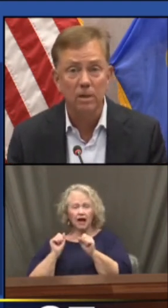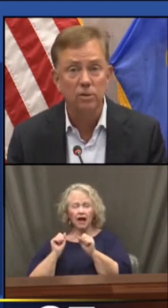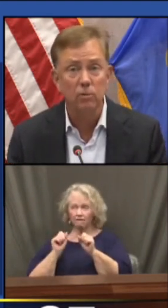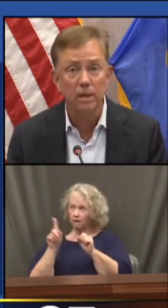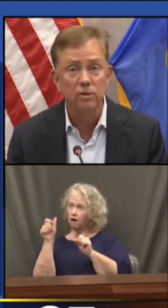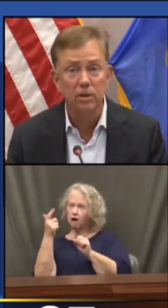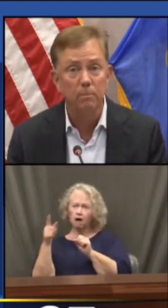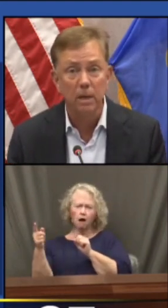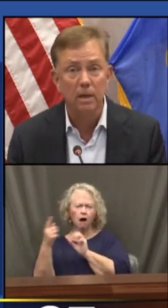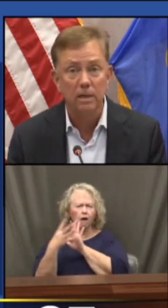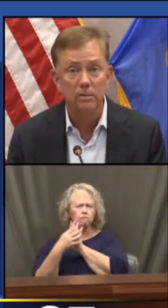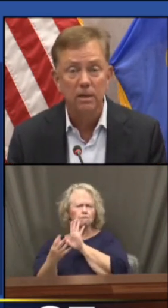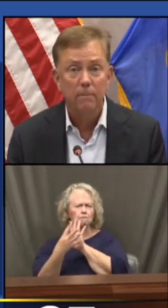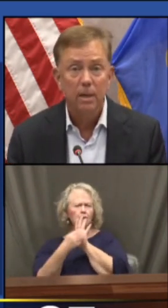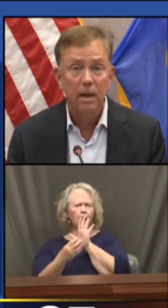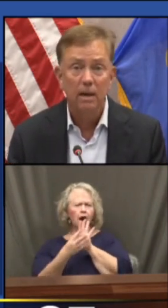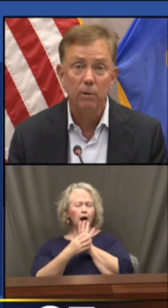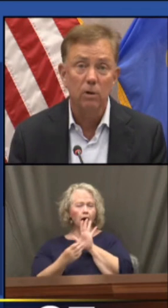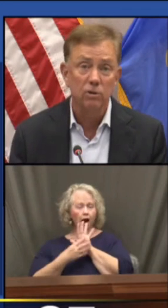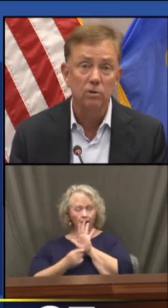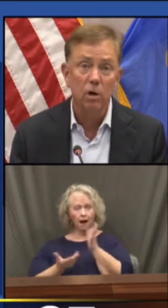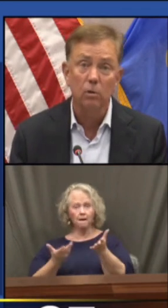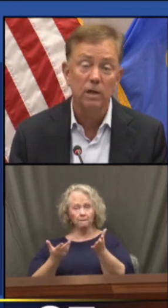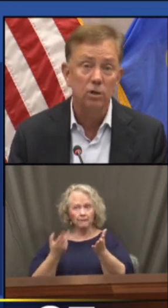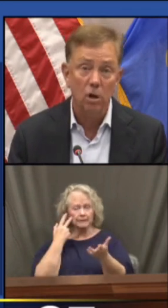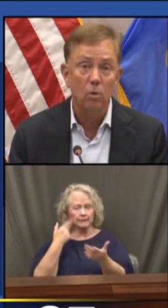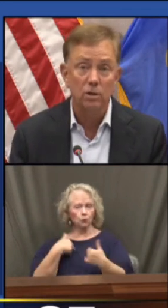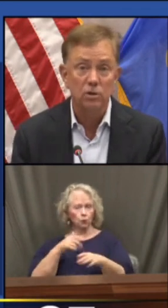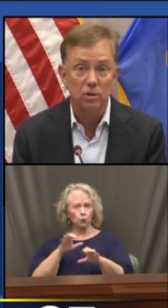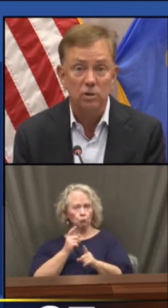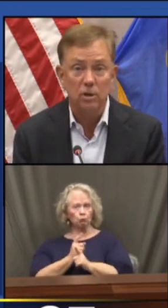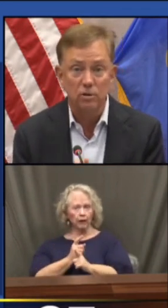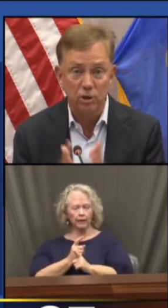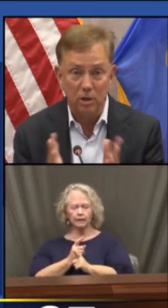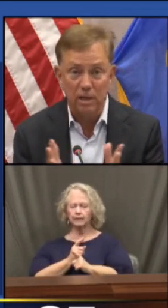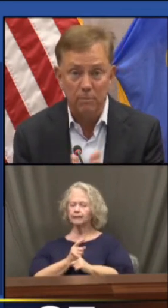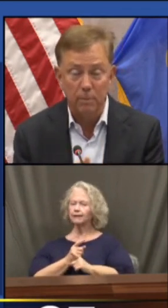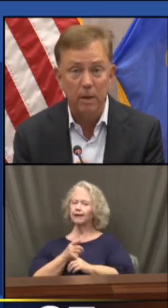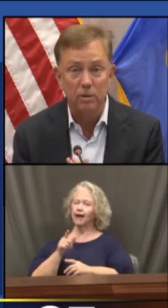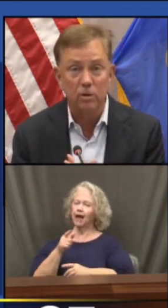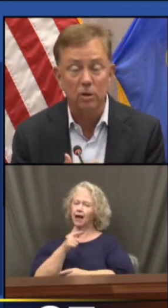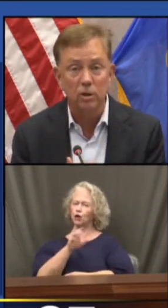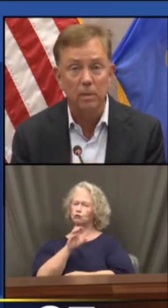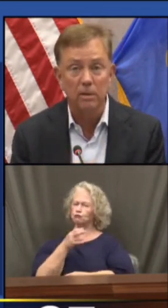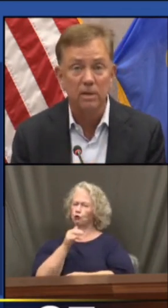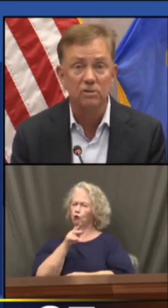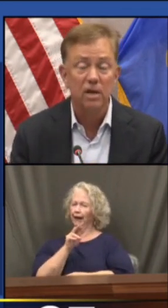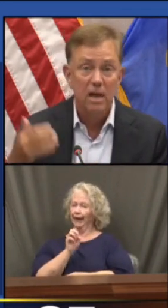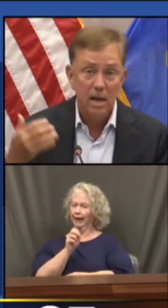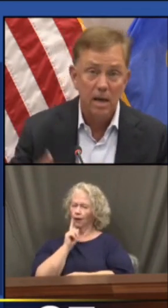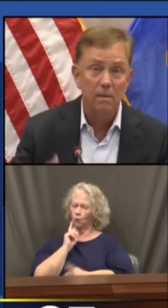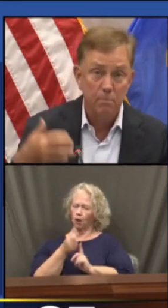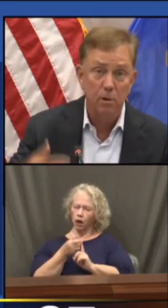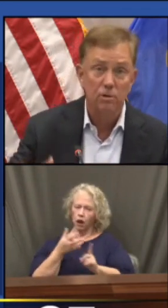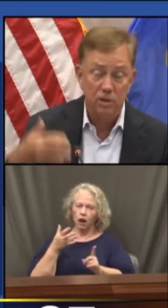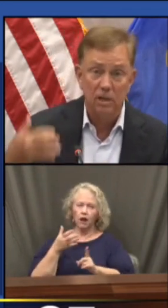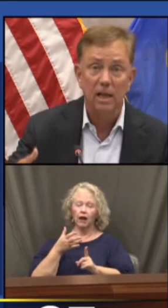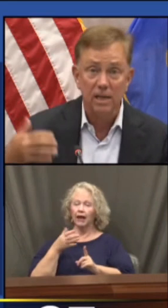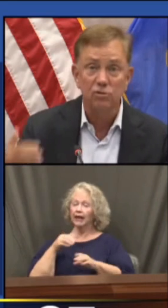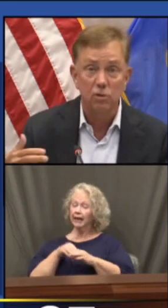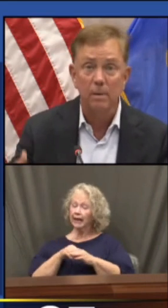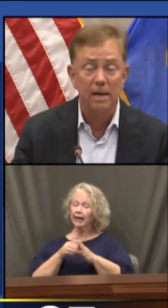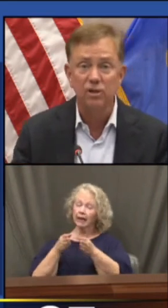around the rest of the region and beyond. And we also know, in no uncertain terms, Charlene will be able to talk to you about this,